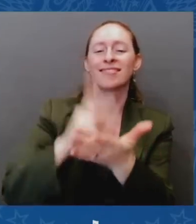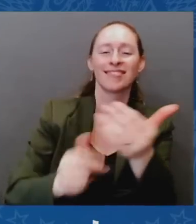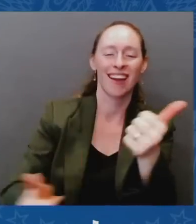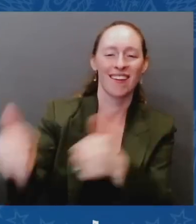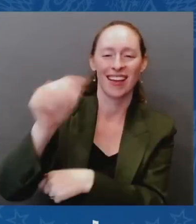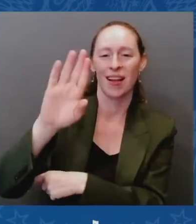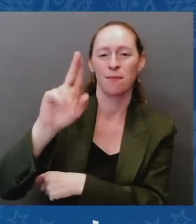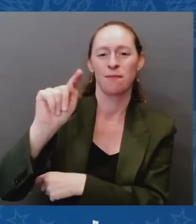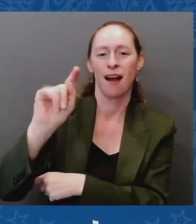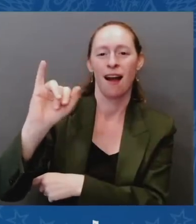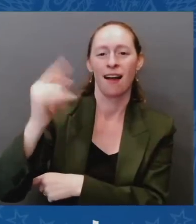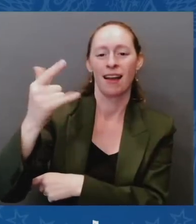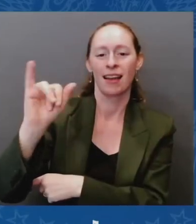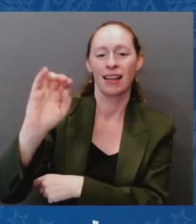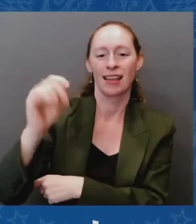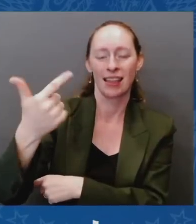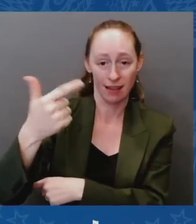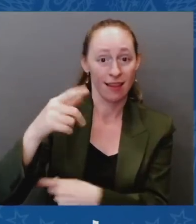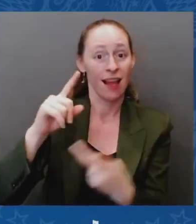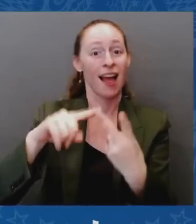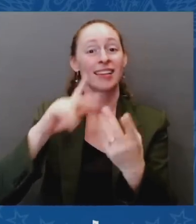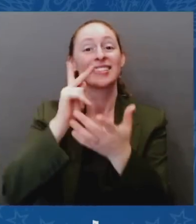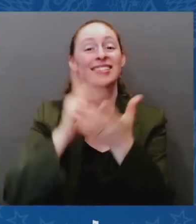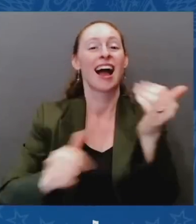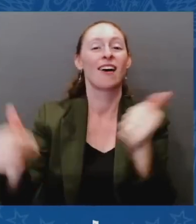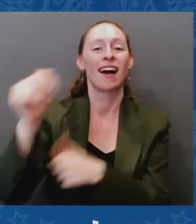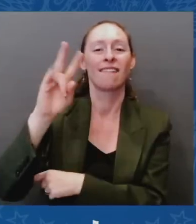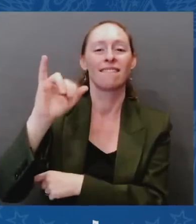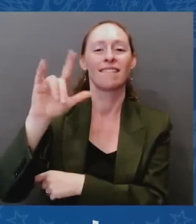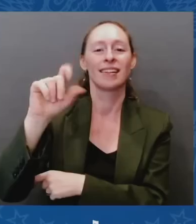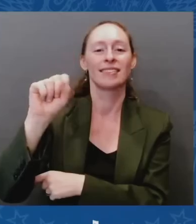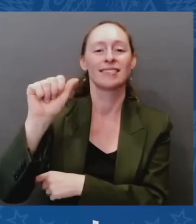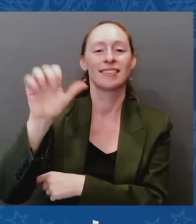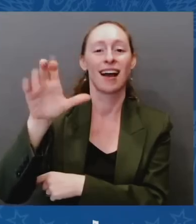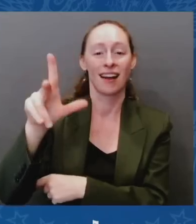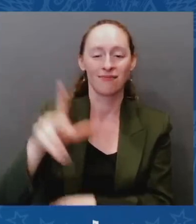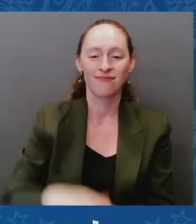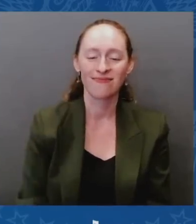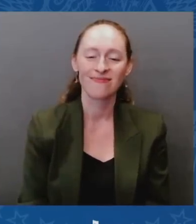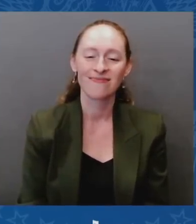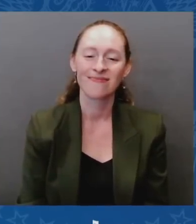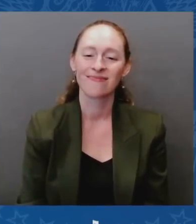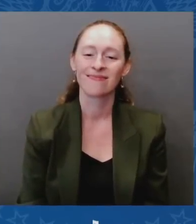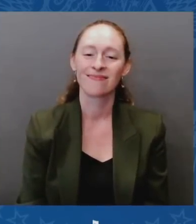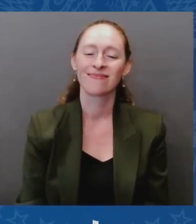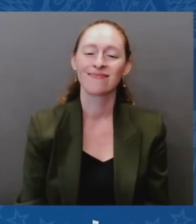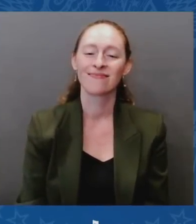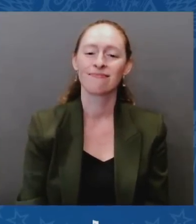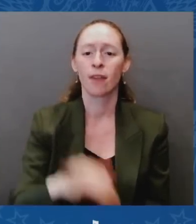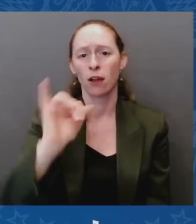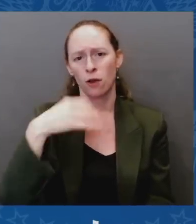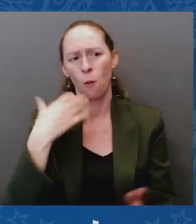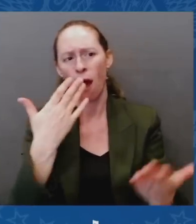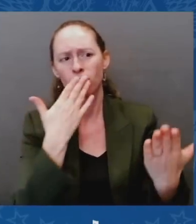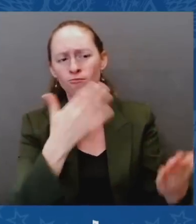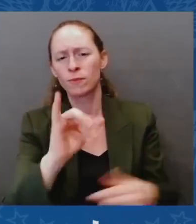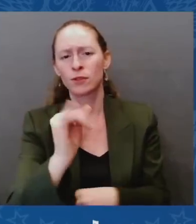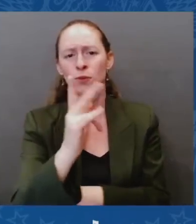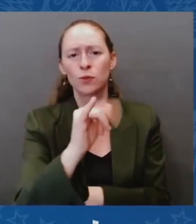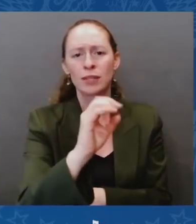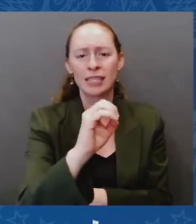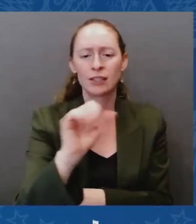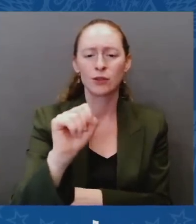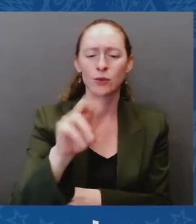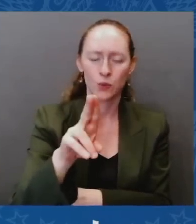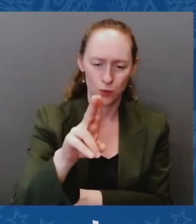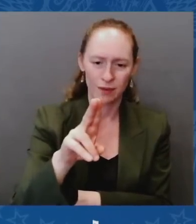Labor Secretary Julie Su, Director of the National Economic Council Brian Deese, and the Deputy National Director of